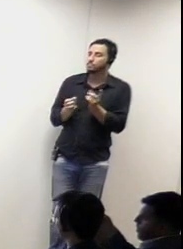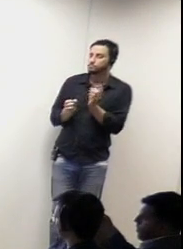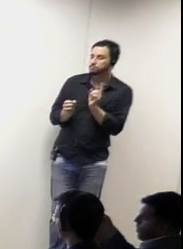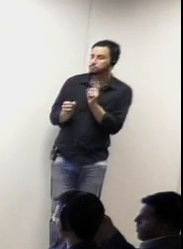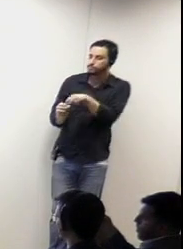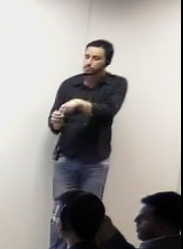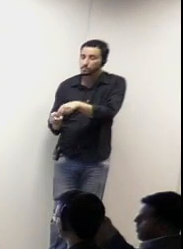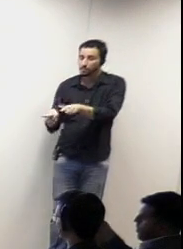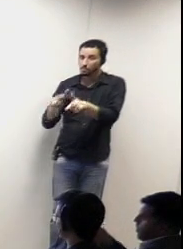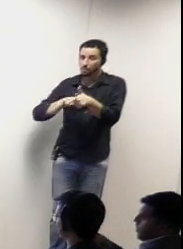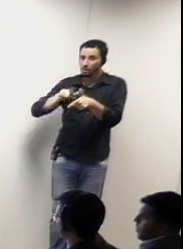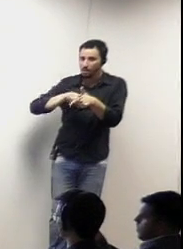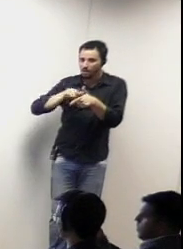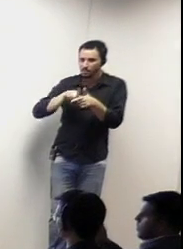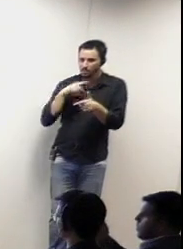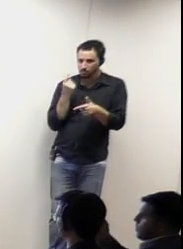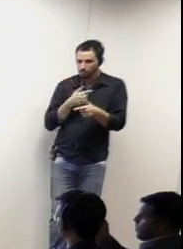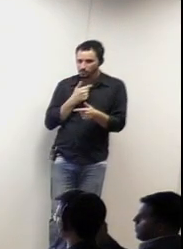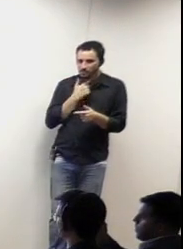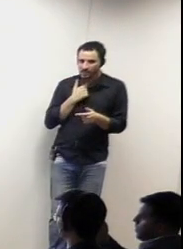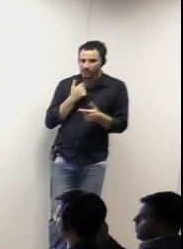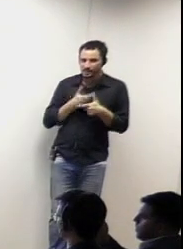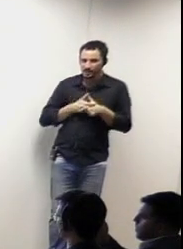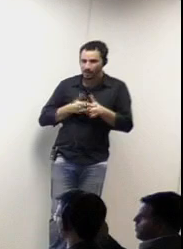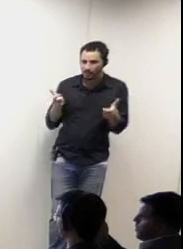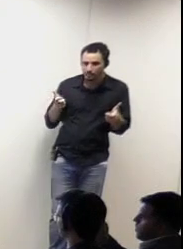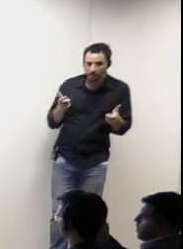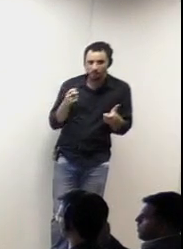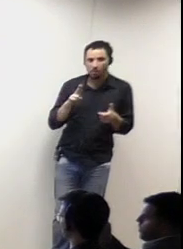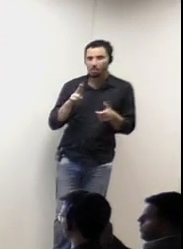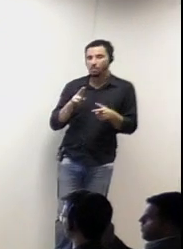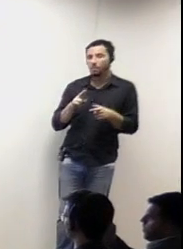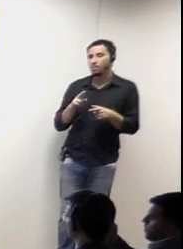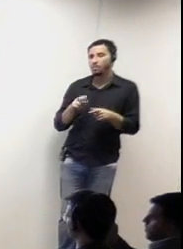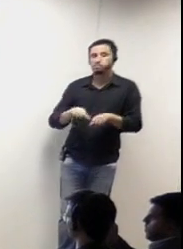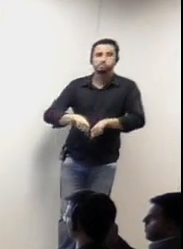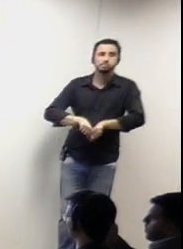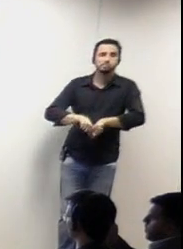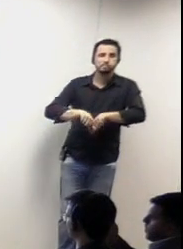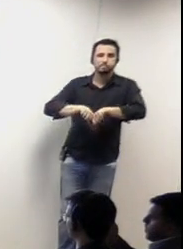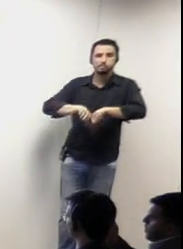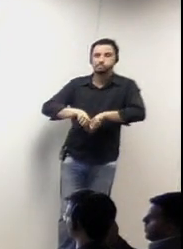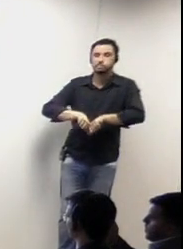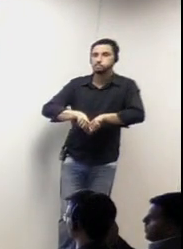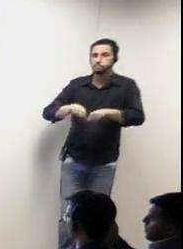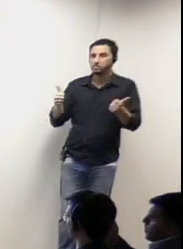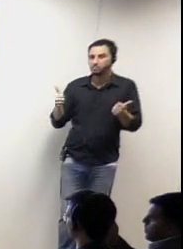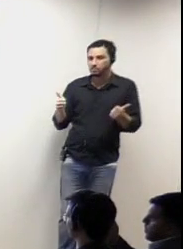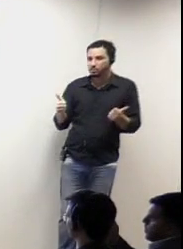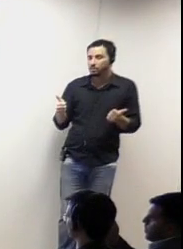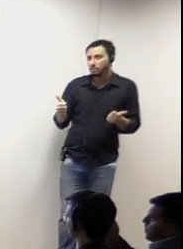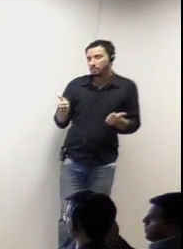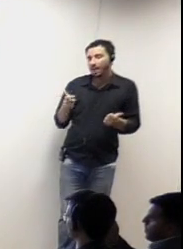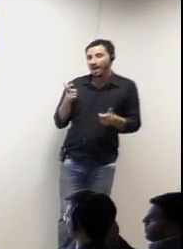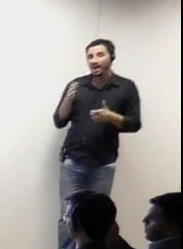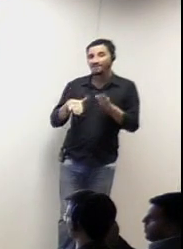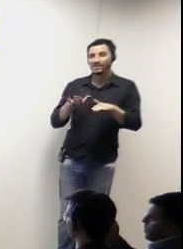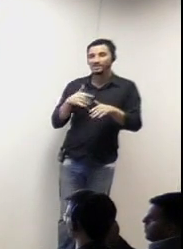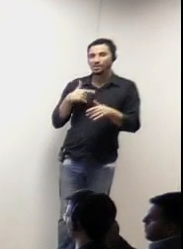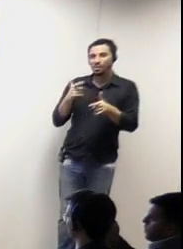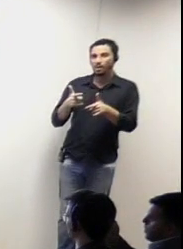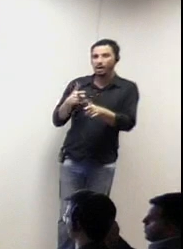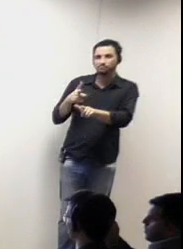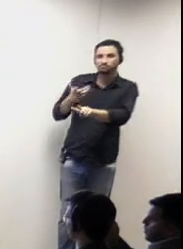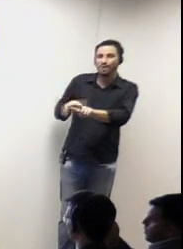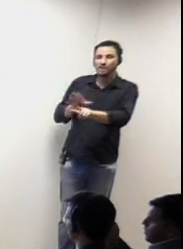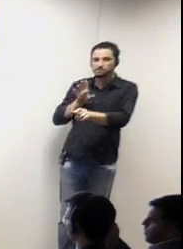collapse. And it's vicious when it goes where we don't want it to go. So this is where we get